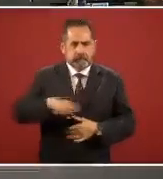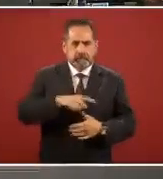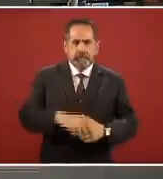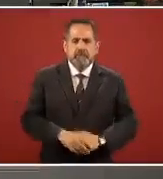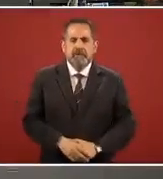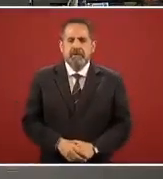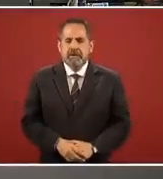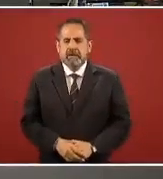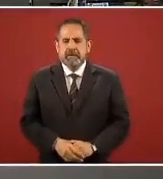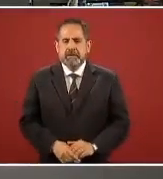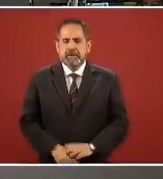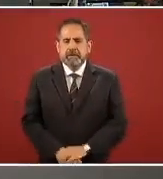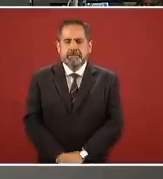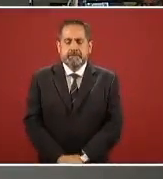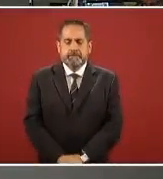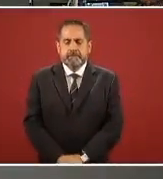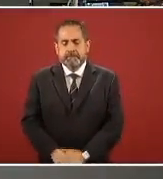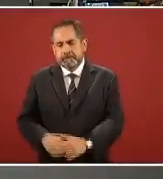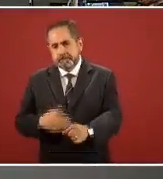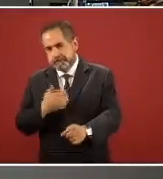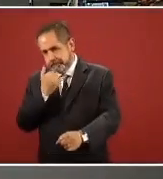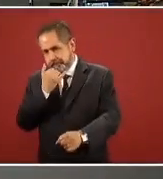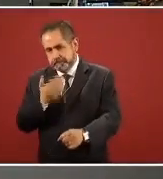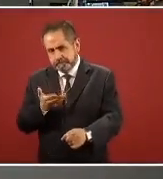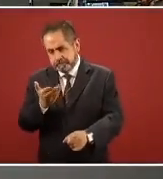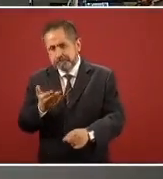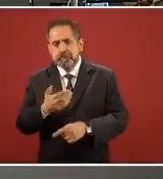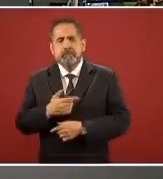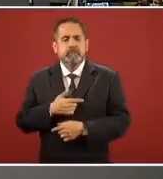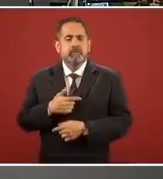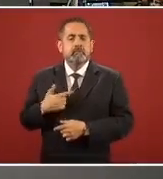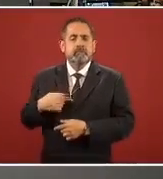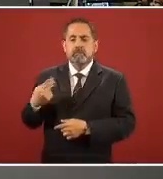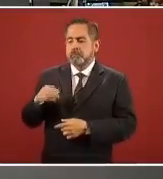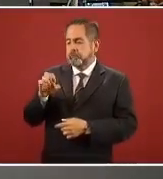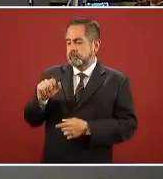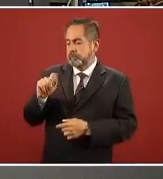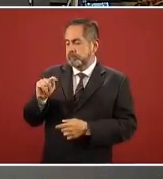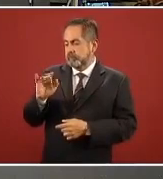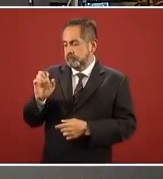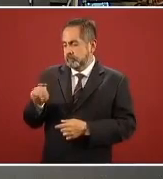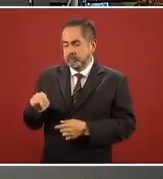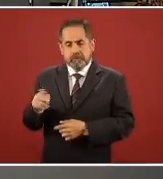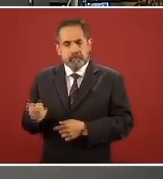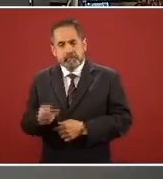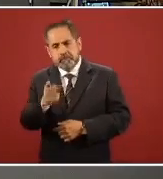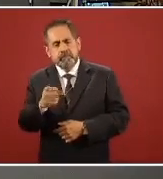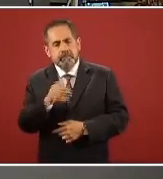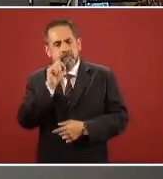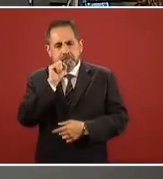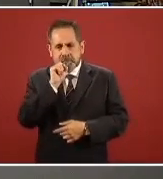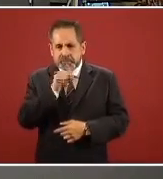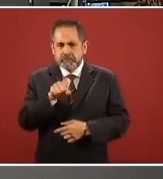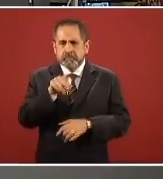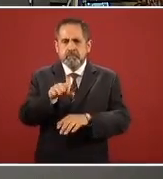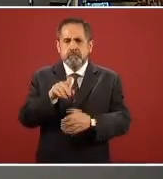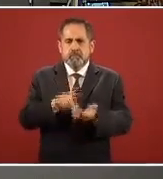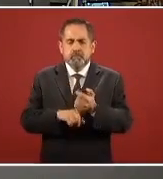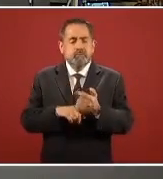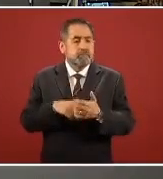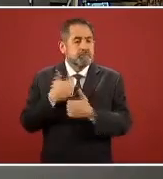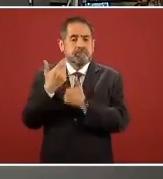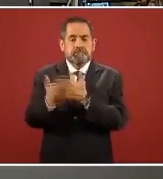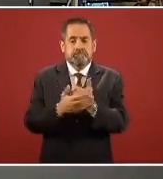Perdón, secretario. Esteban Durán, de Grupo México Publica Diario y Jalisco Publica Diario. Al respecto, igualmente, sobre las obras que se